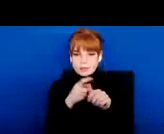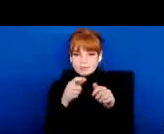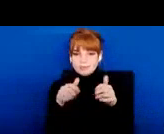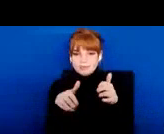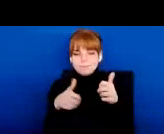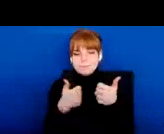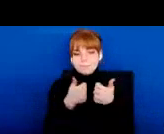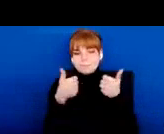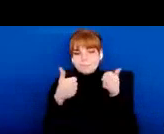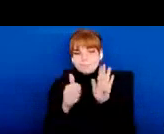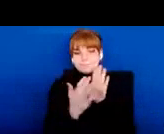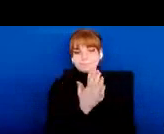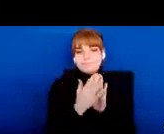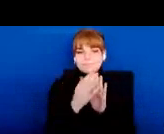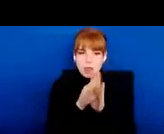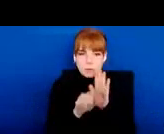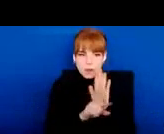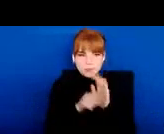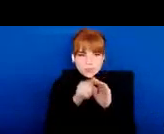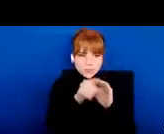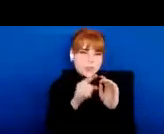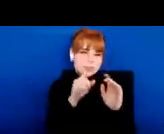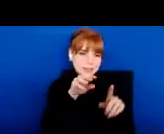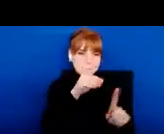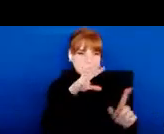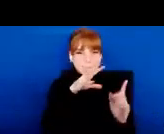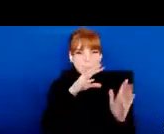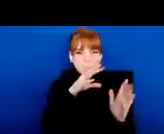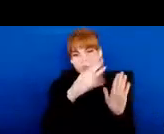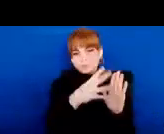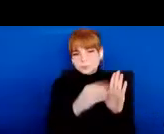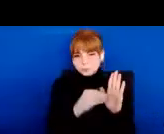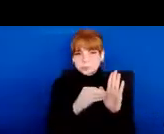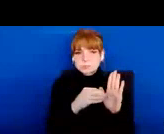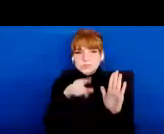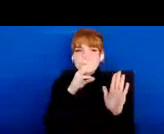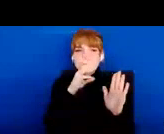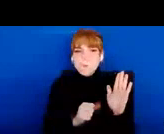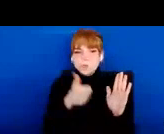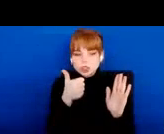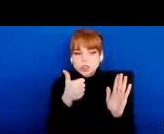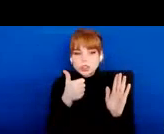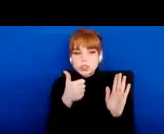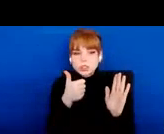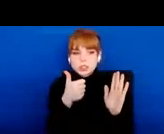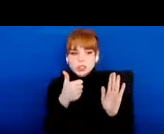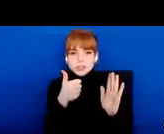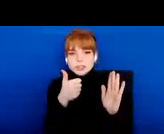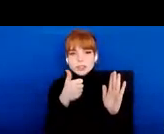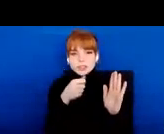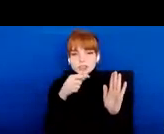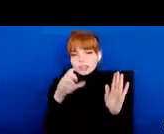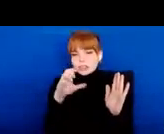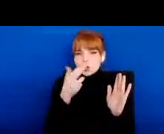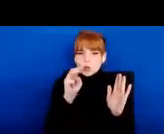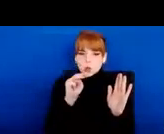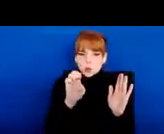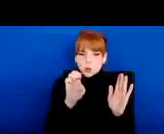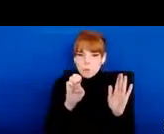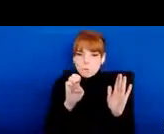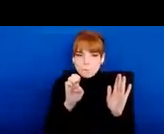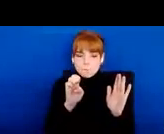So I've got a screenshot here. This is an older, what browsers used to do. This is the Chrome browser taken a while ago, where if I navigate